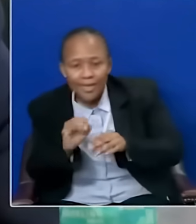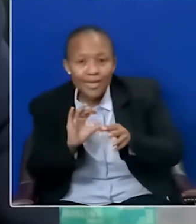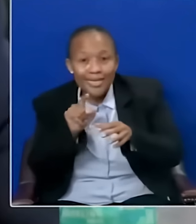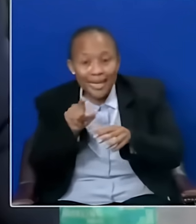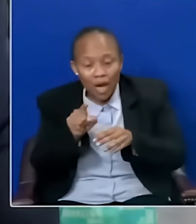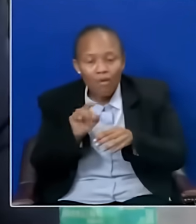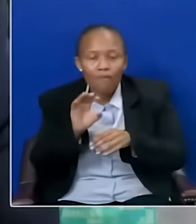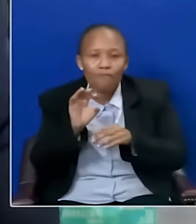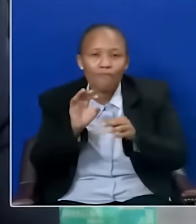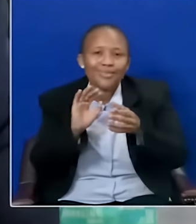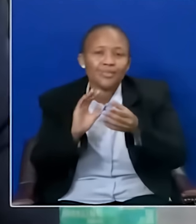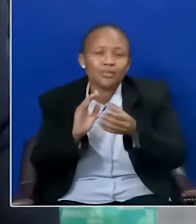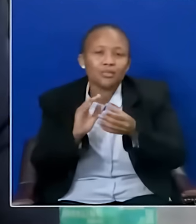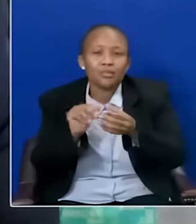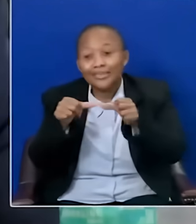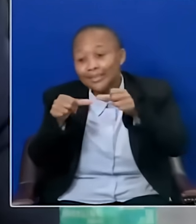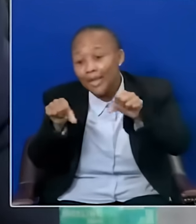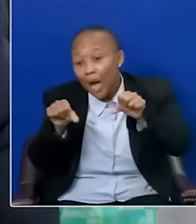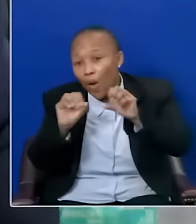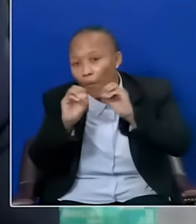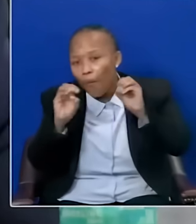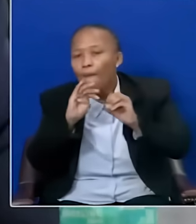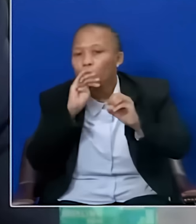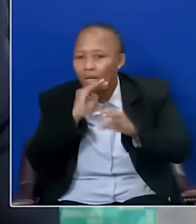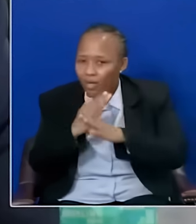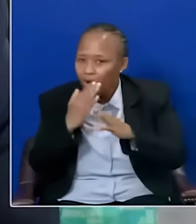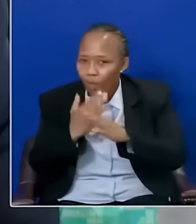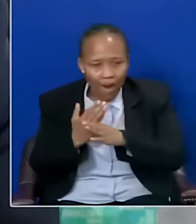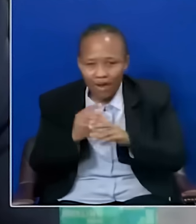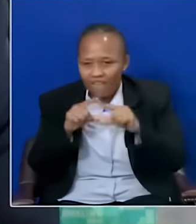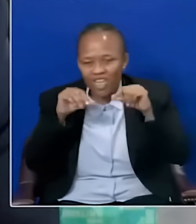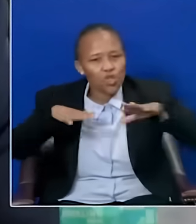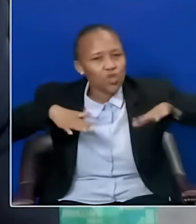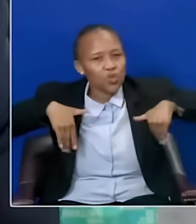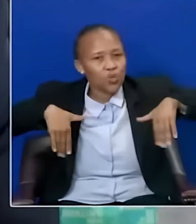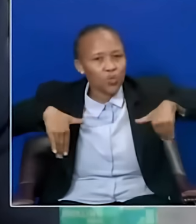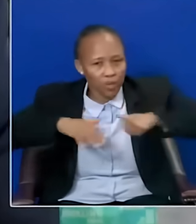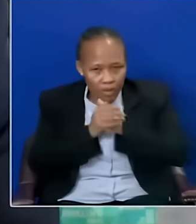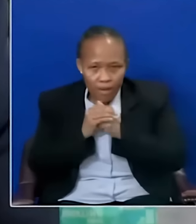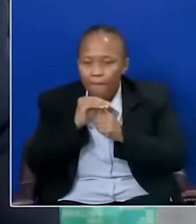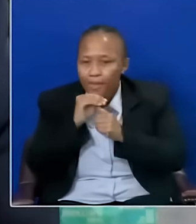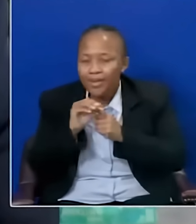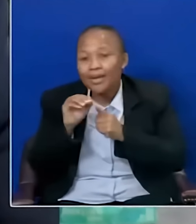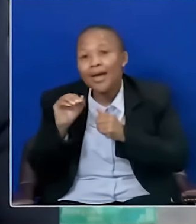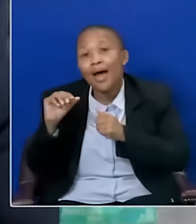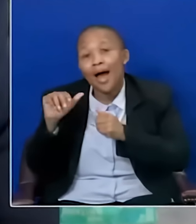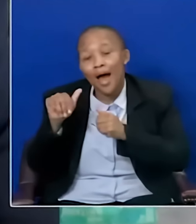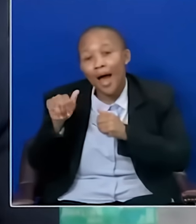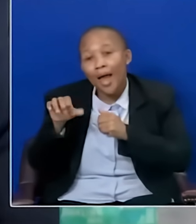outstanding. It means they must still generate an IBIS lab number on that particular case